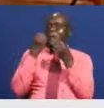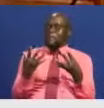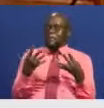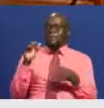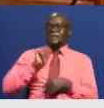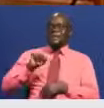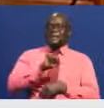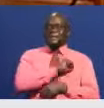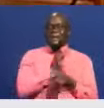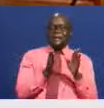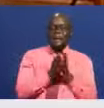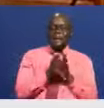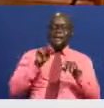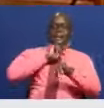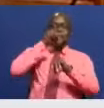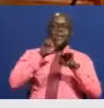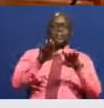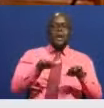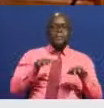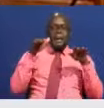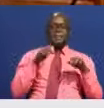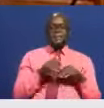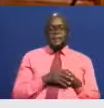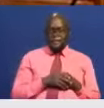the Senate and majority in the National Assembly.